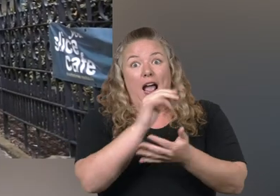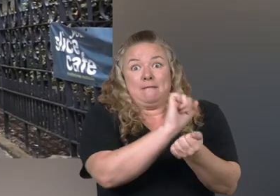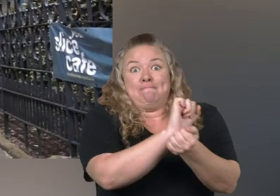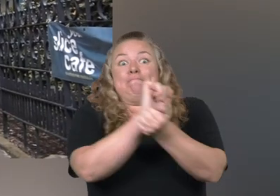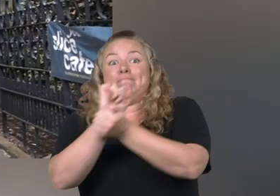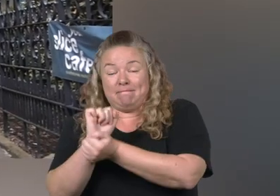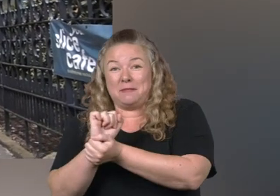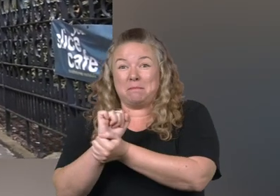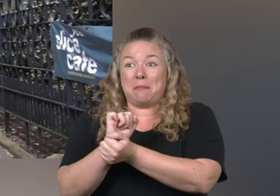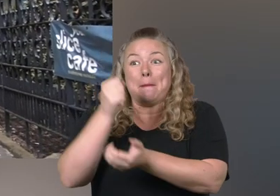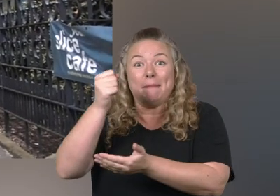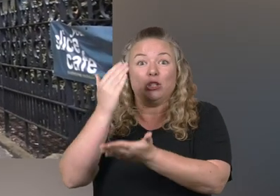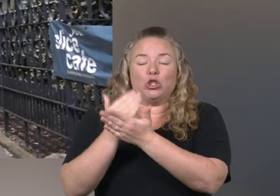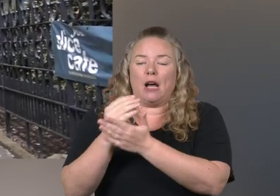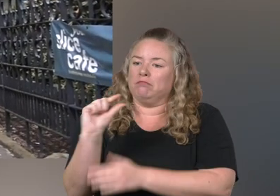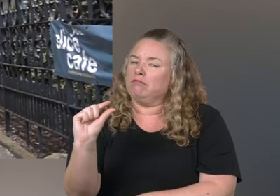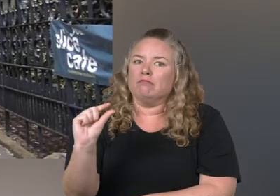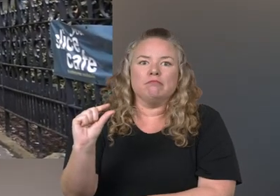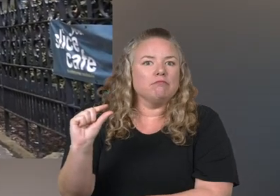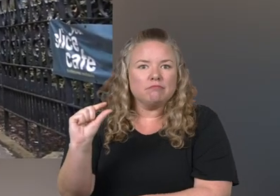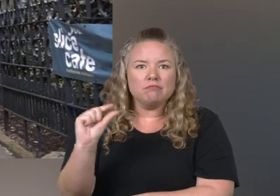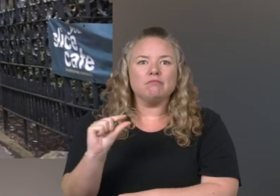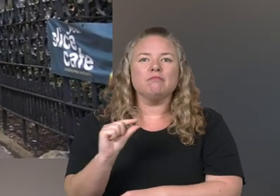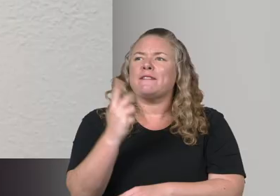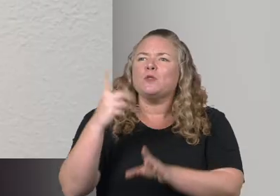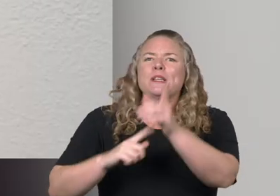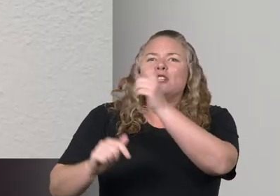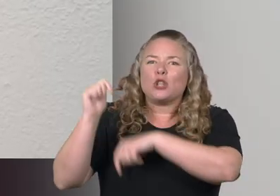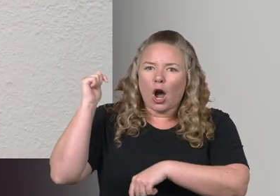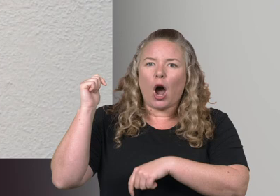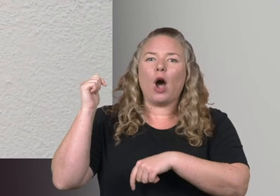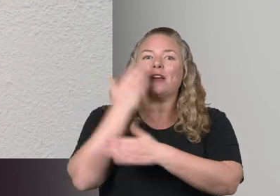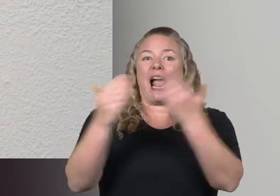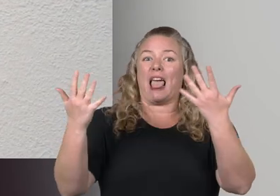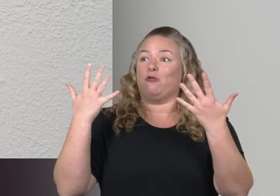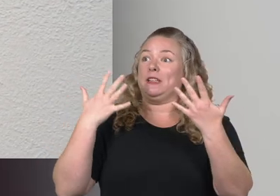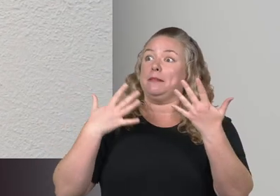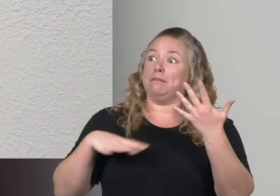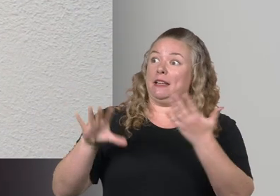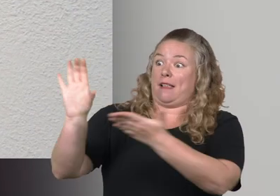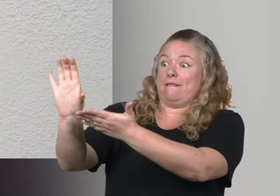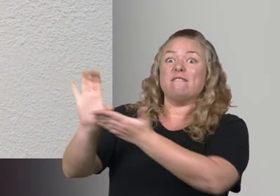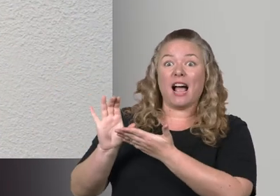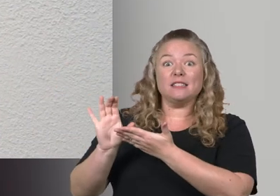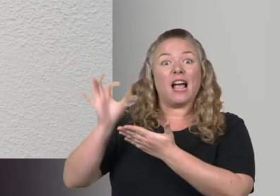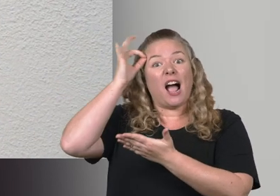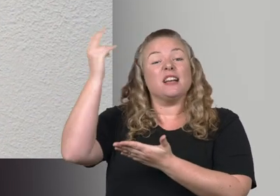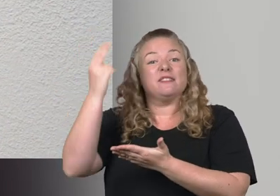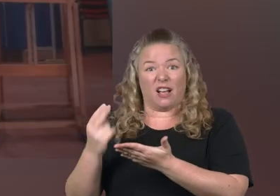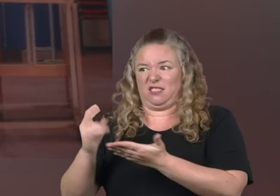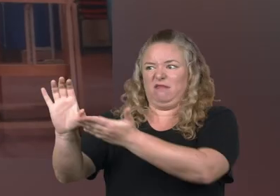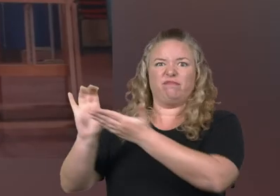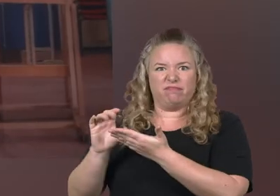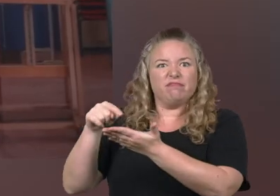work, but that annual budget is tiny. A few years ago, the gallery did receive funding from the Art